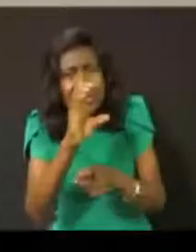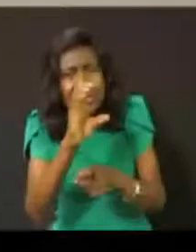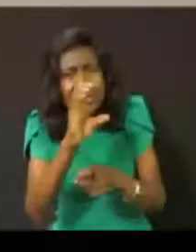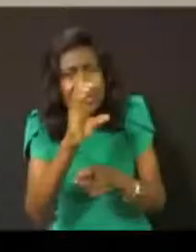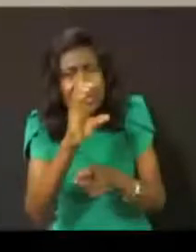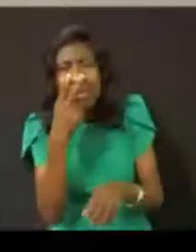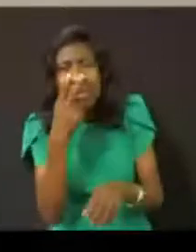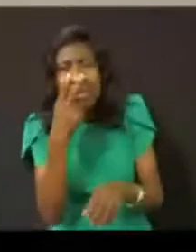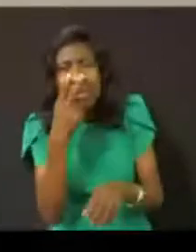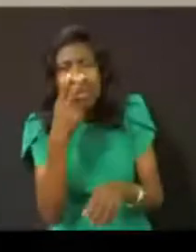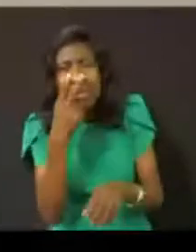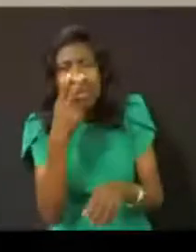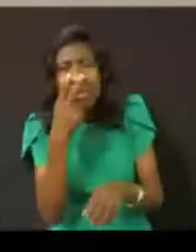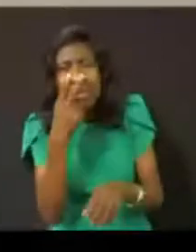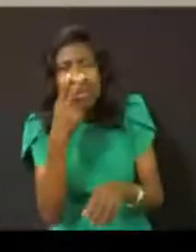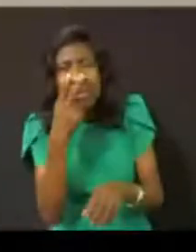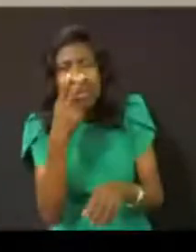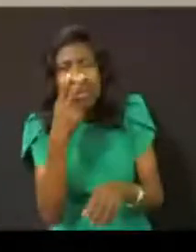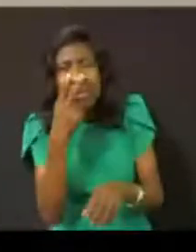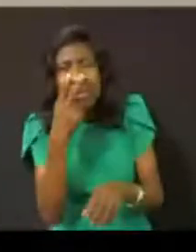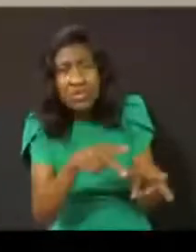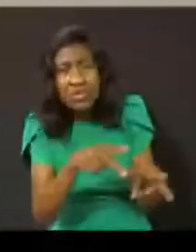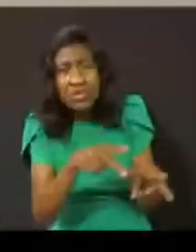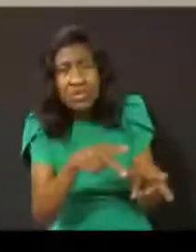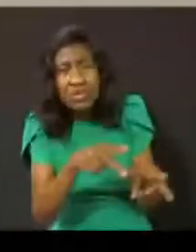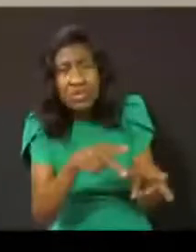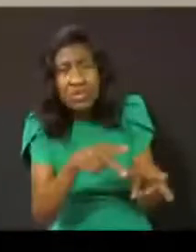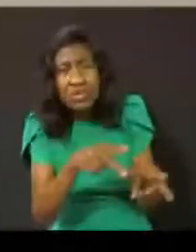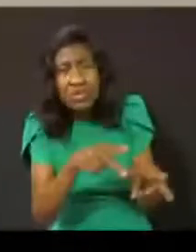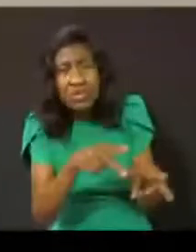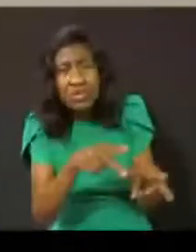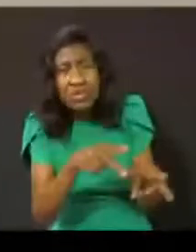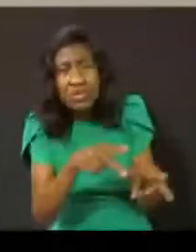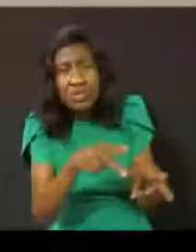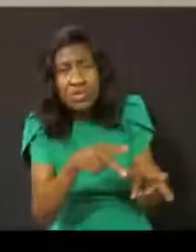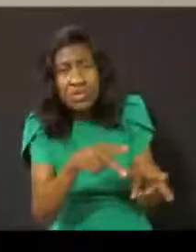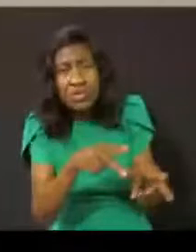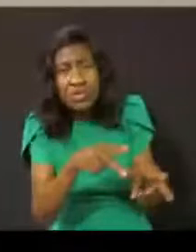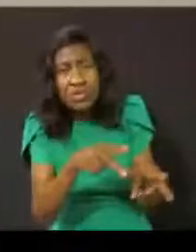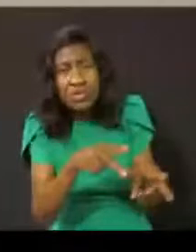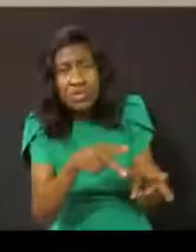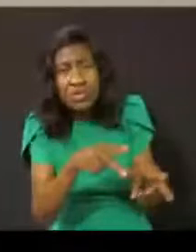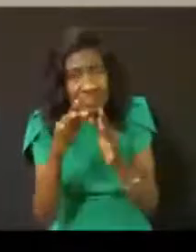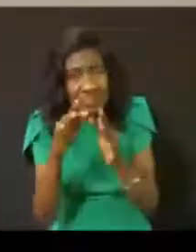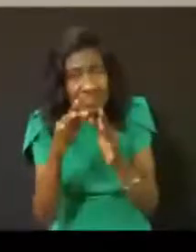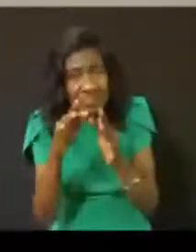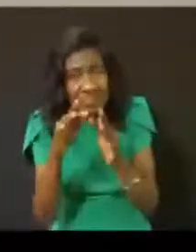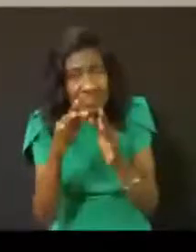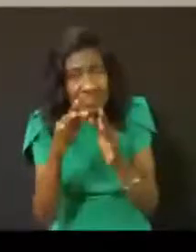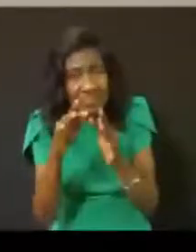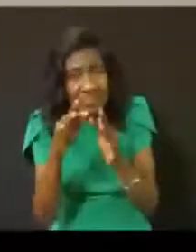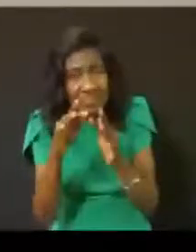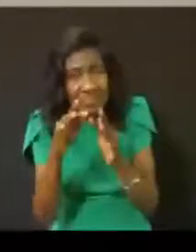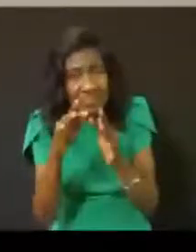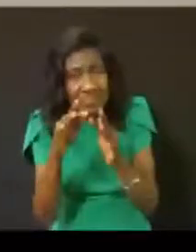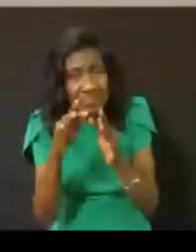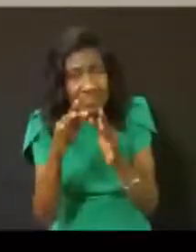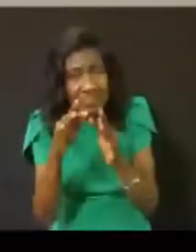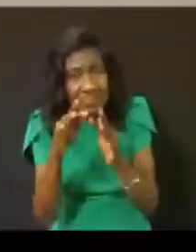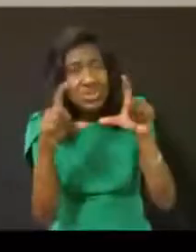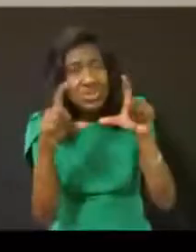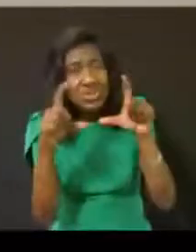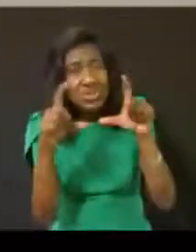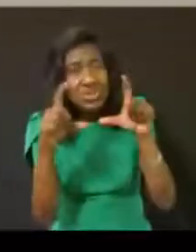documentation, and they will be issuing an approved travel certificate if they're satisfied. And they